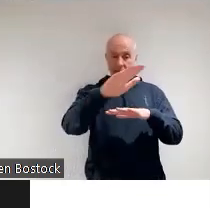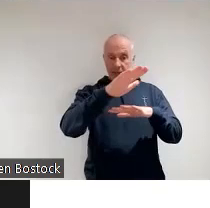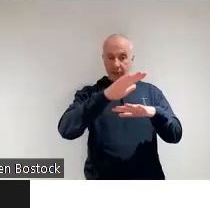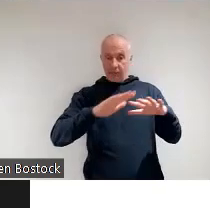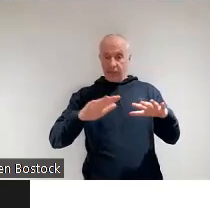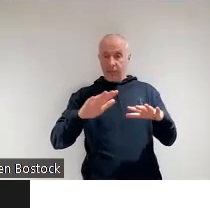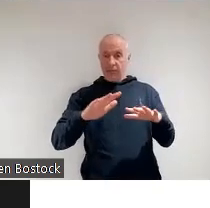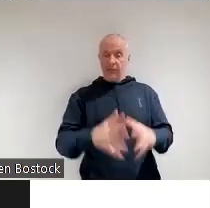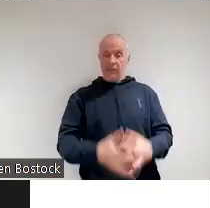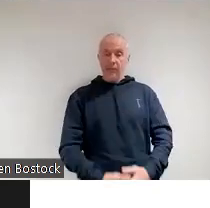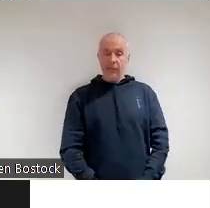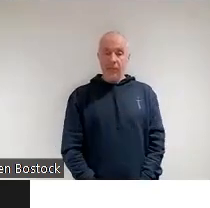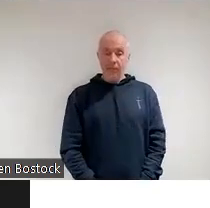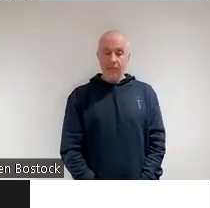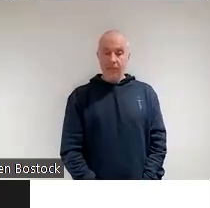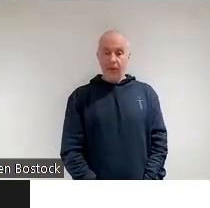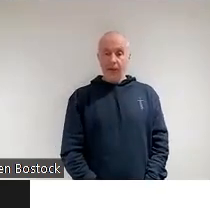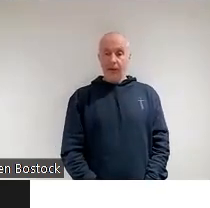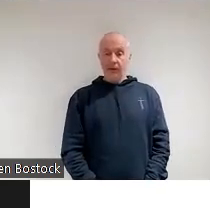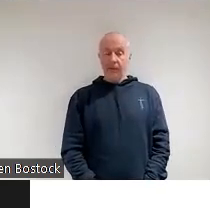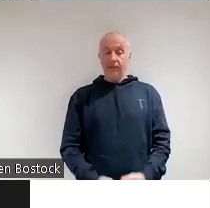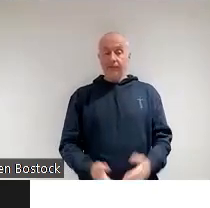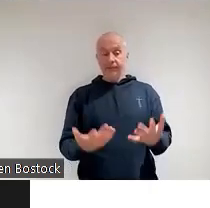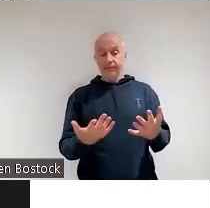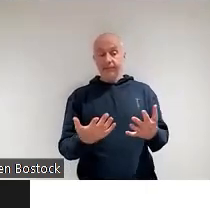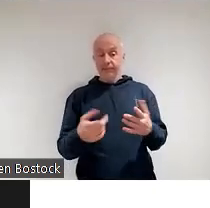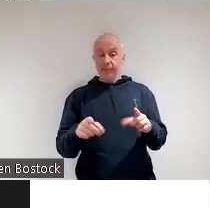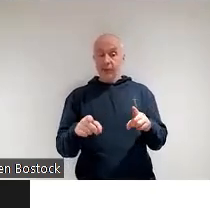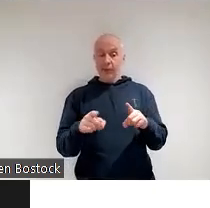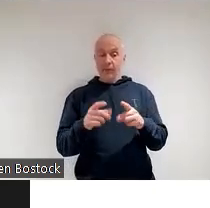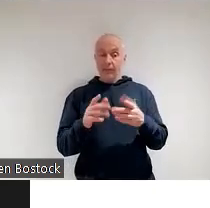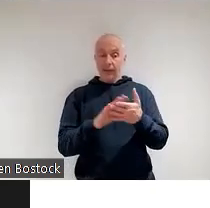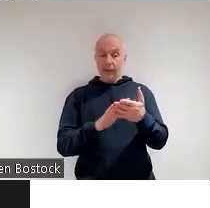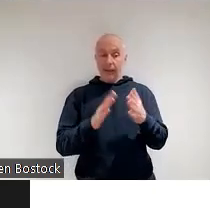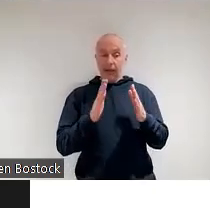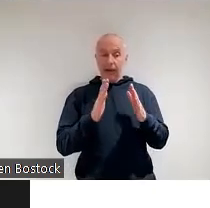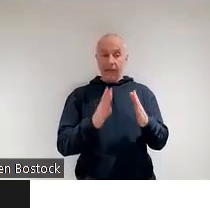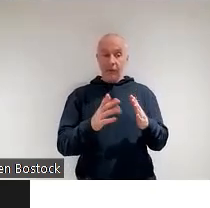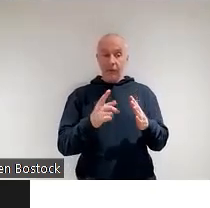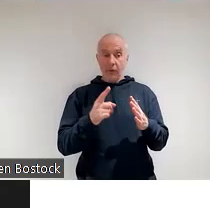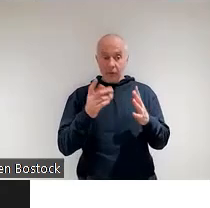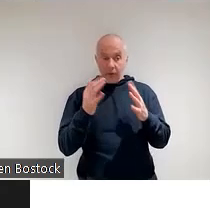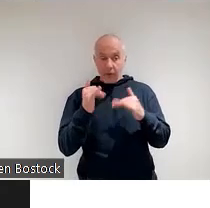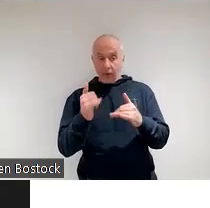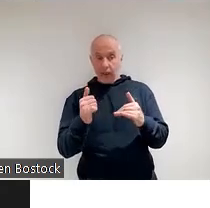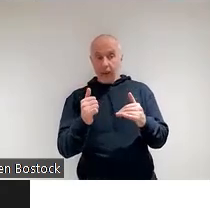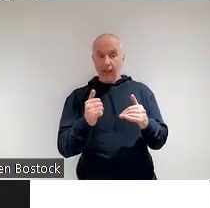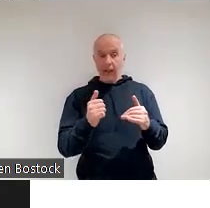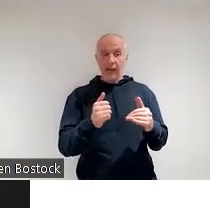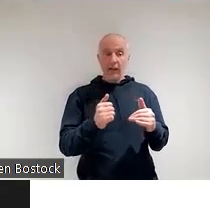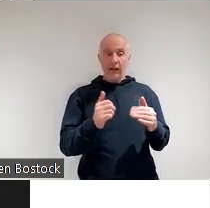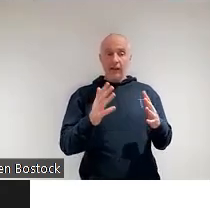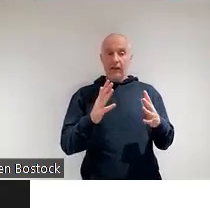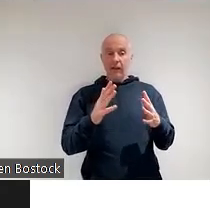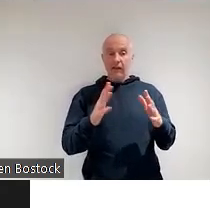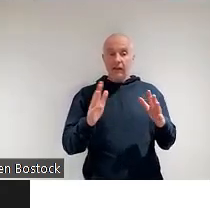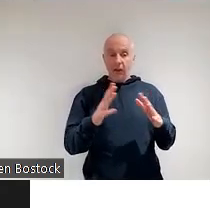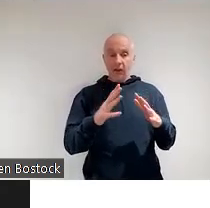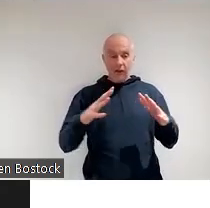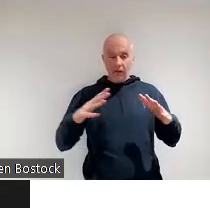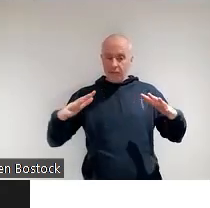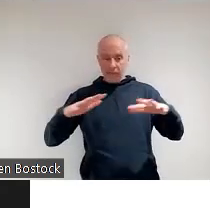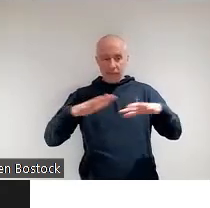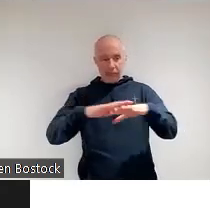on. But this also means that you have to do quite a lot of EMC tests. You have to make sure that your EV charger is not interfere with any other things around